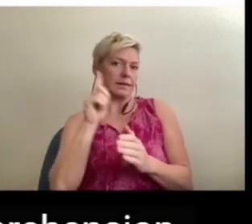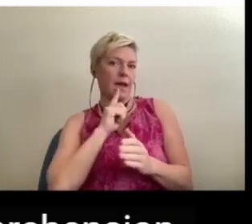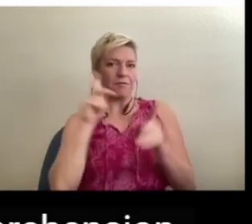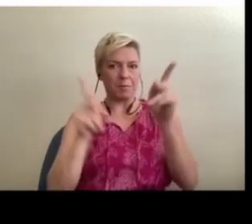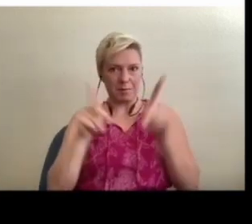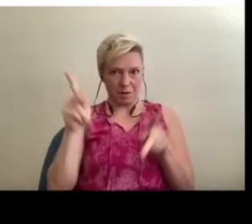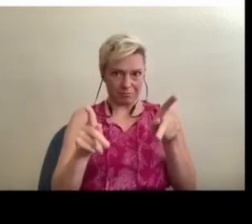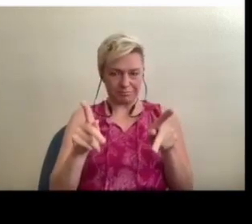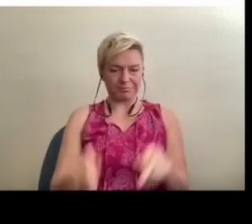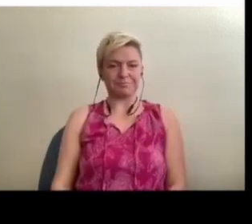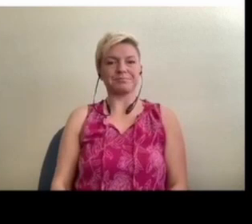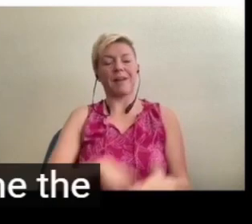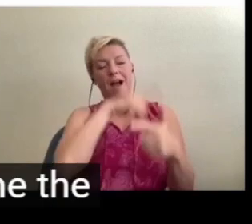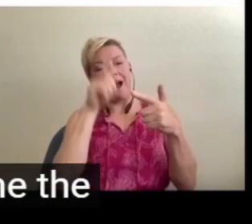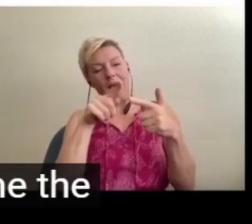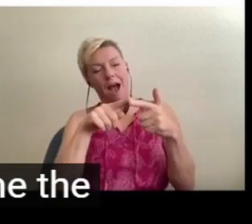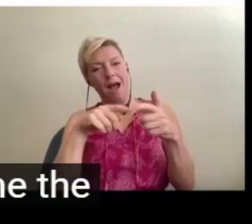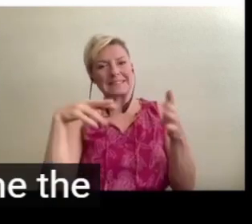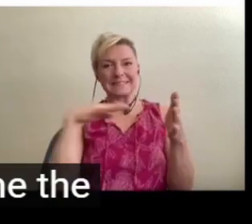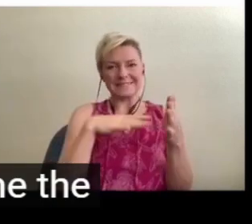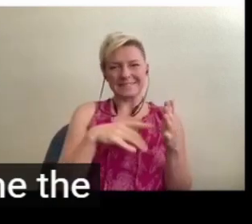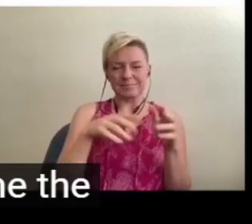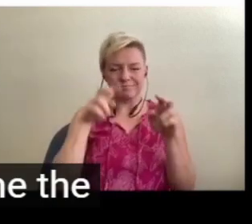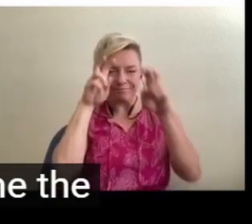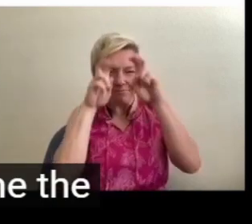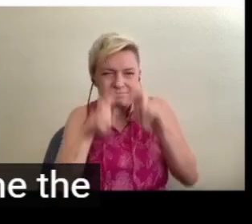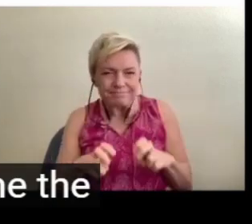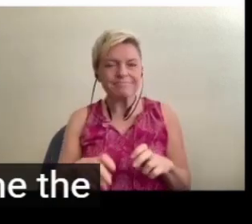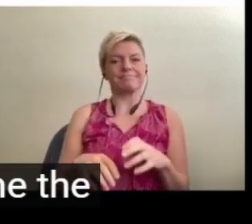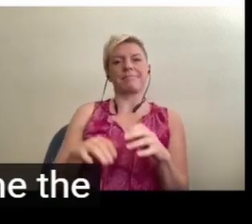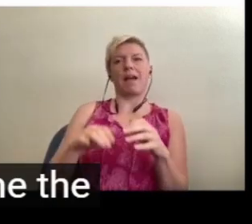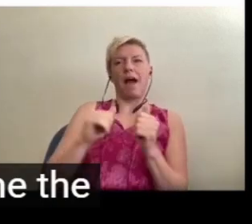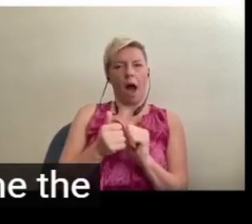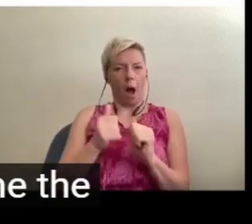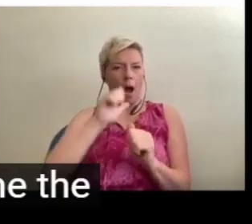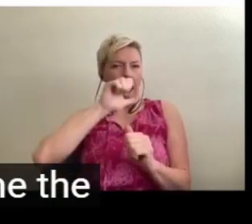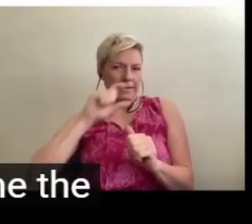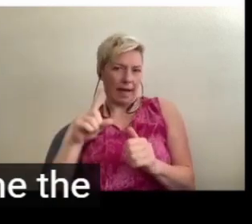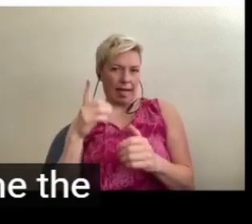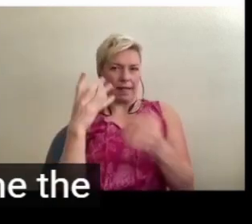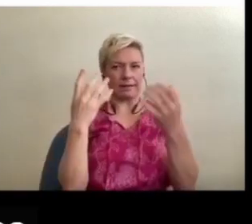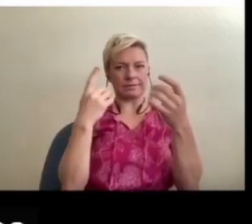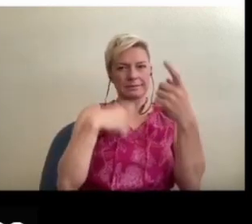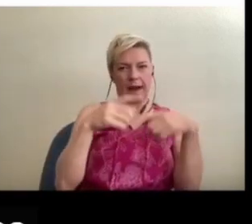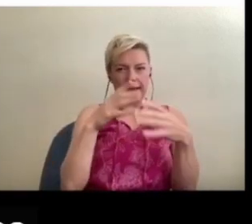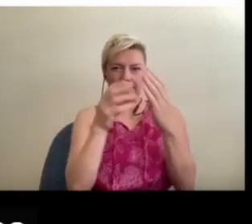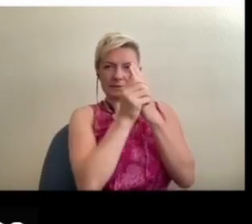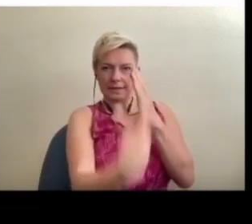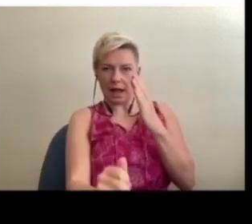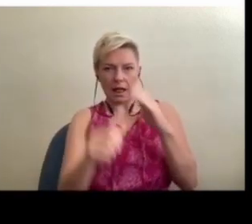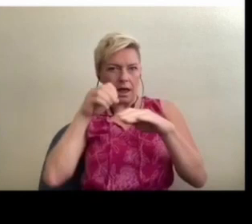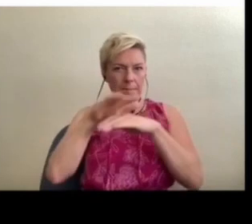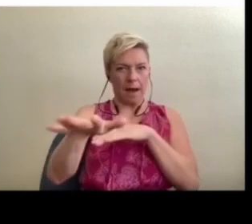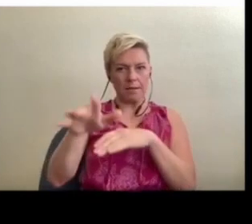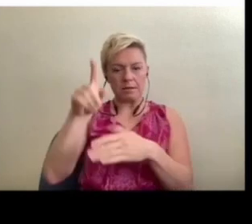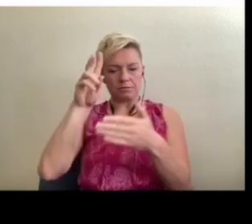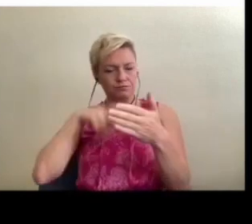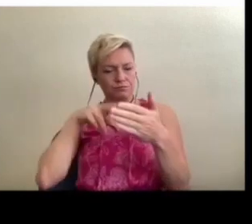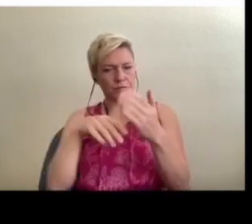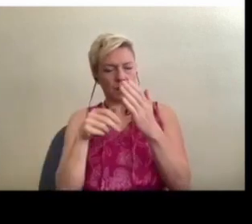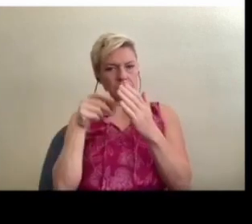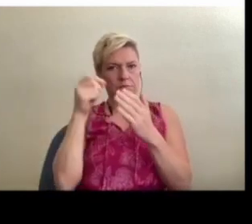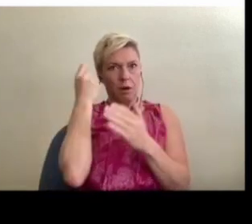reading comprehension. And in the second study, we examine the relationship between American Sign Language variables and